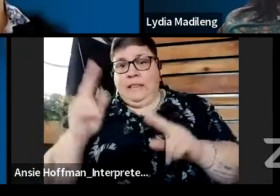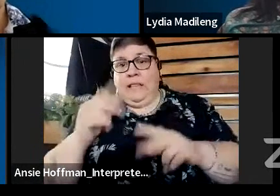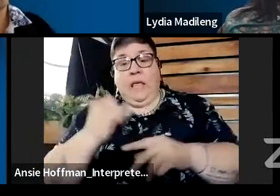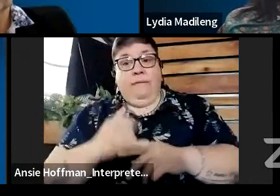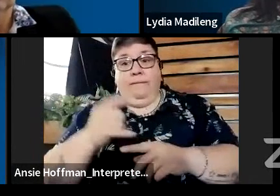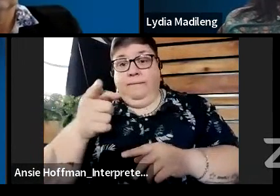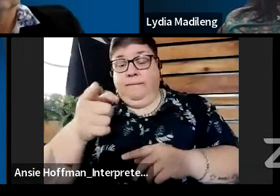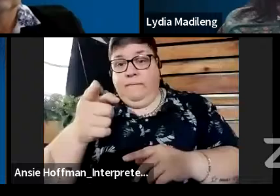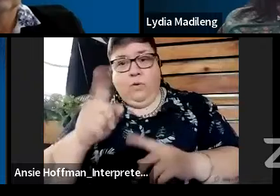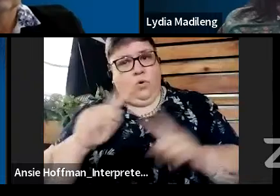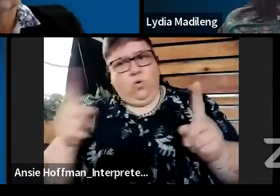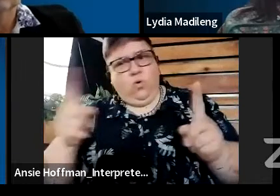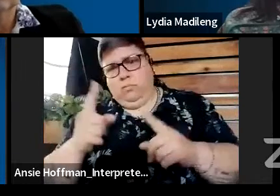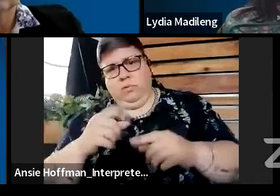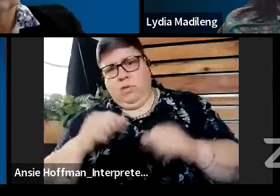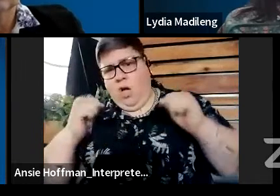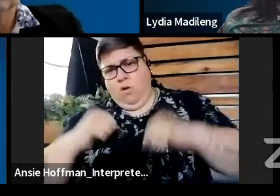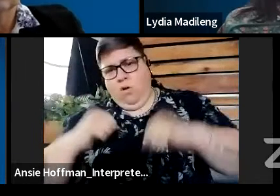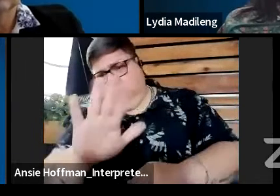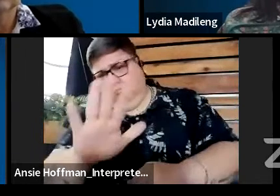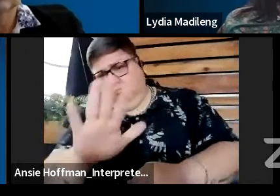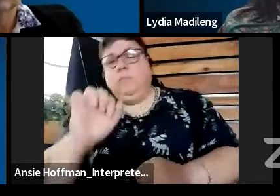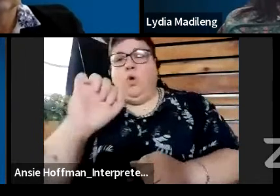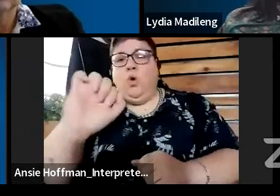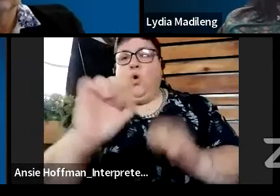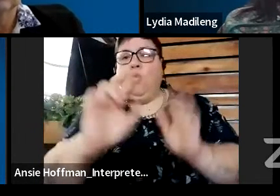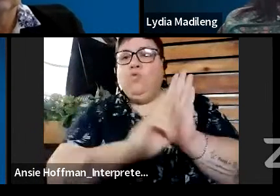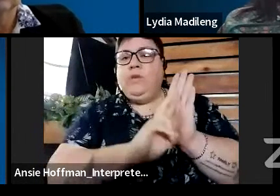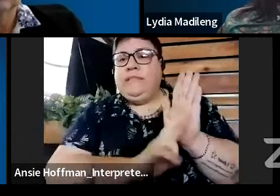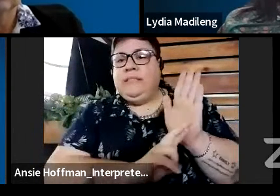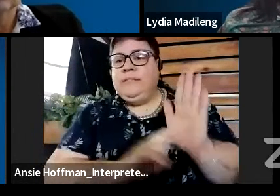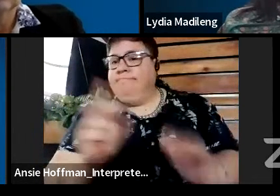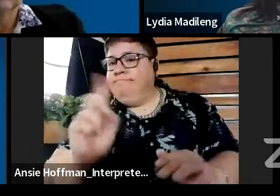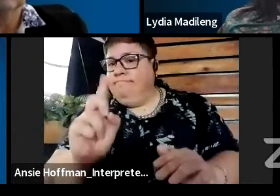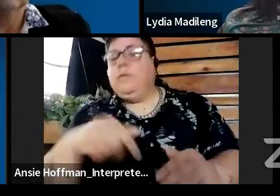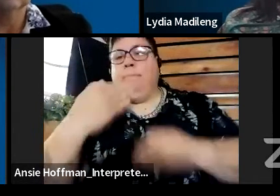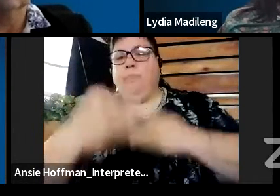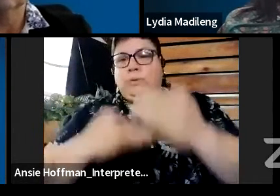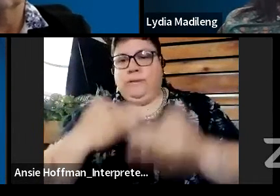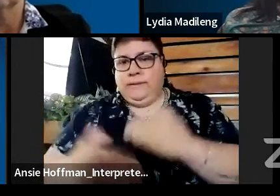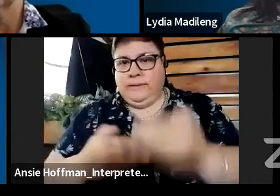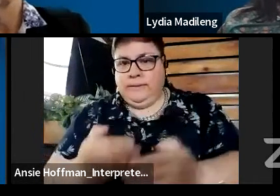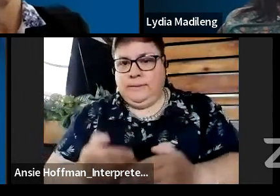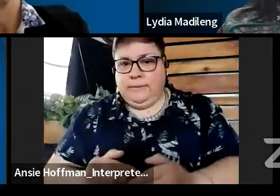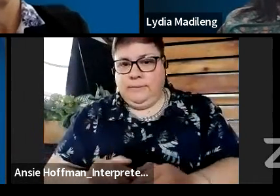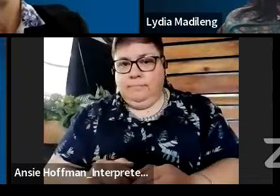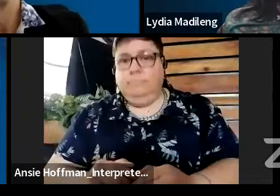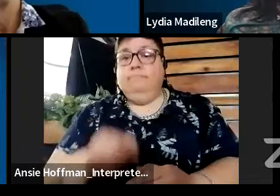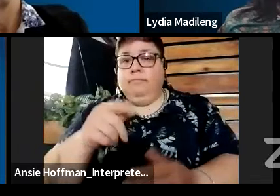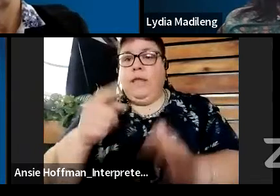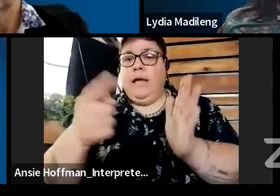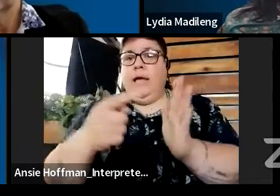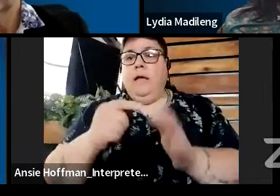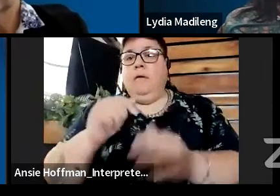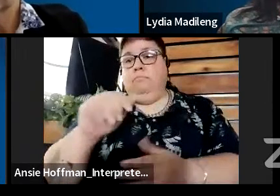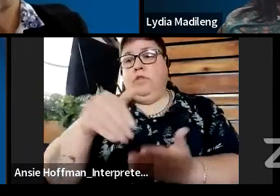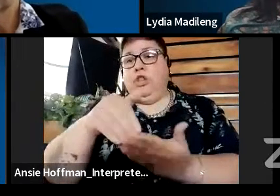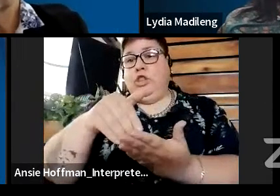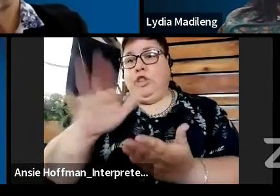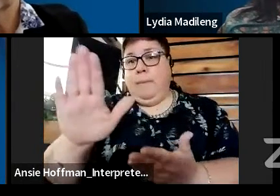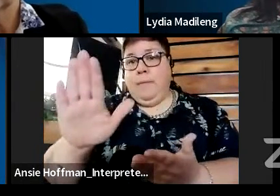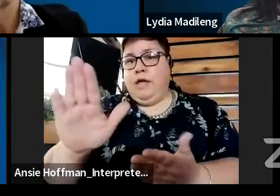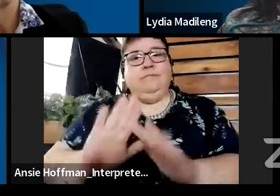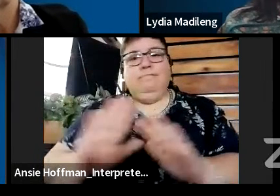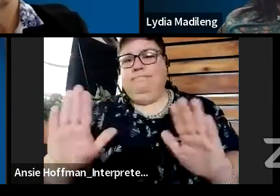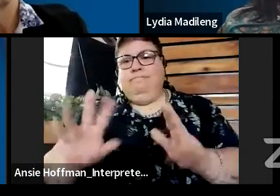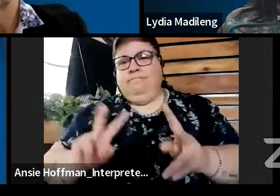reasons as to why, and then the process will proceed. And the determination is amended with the